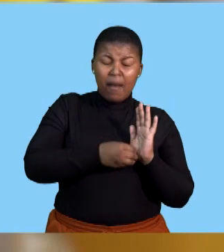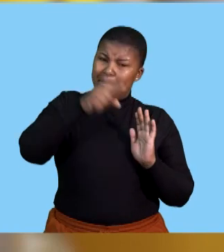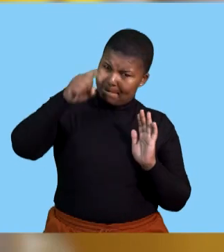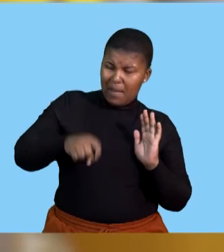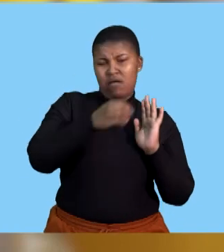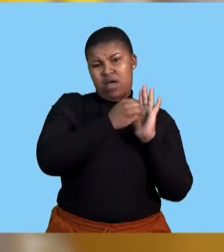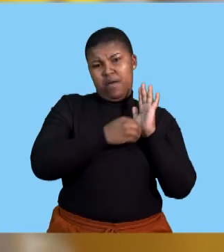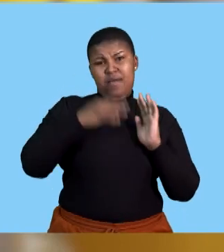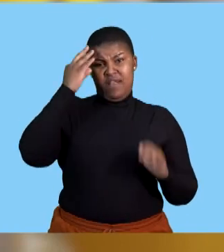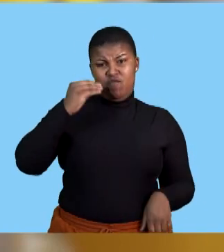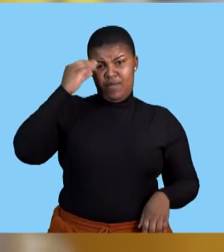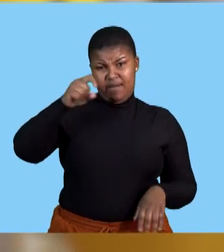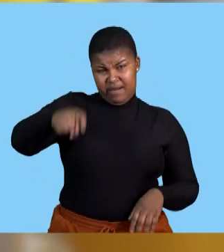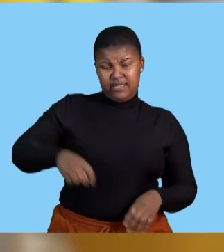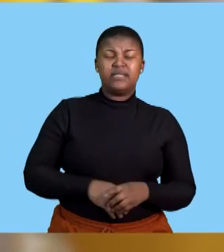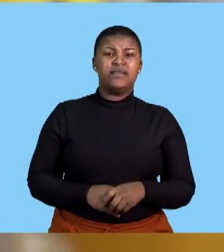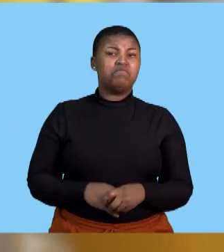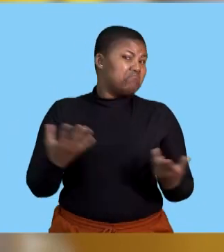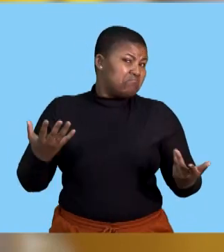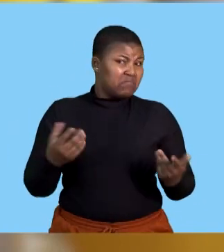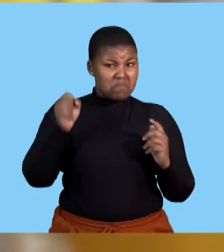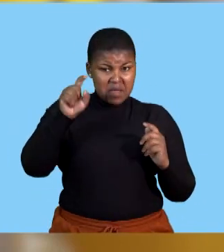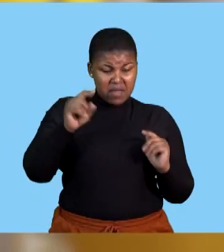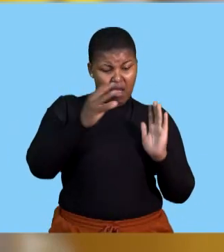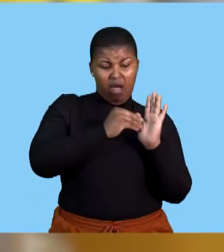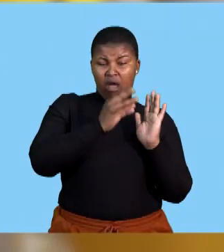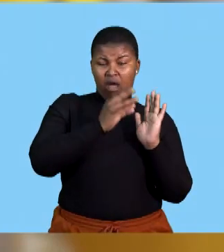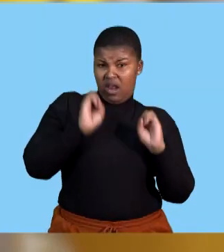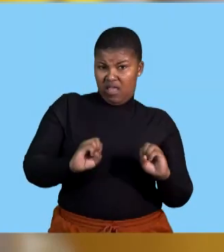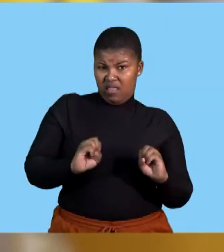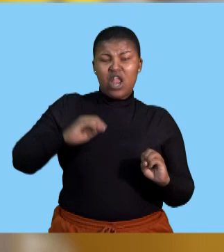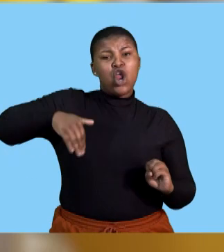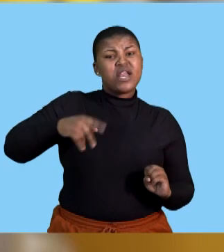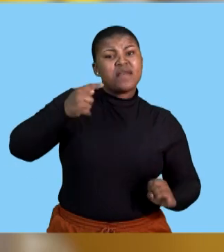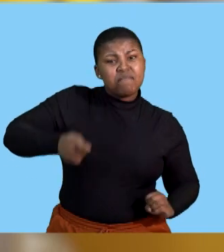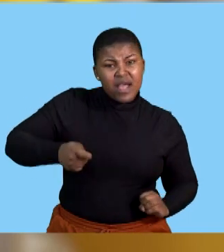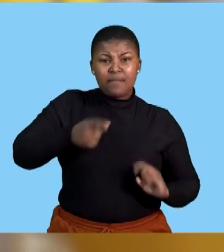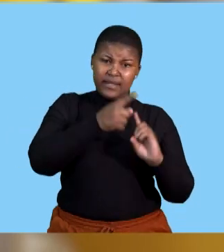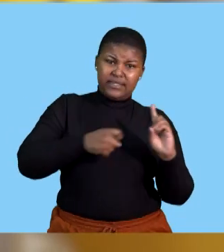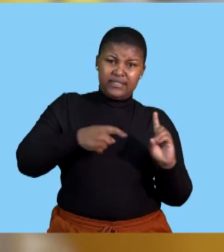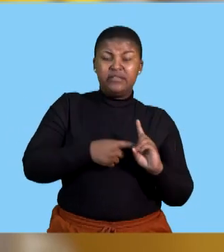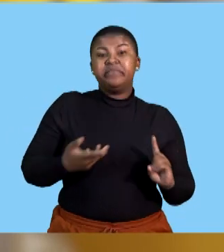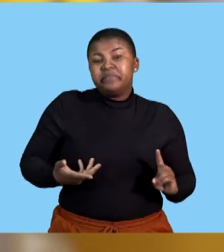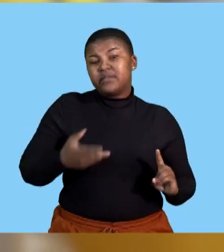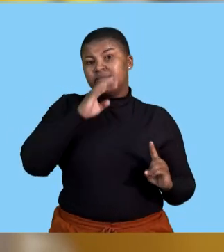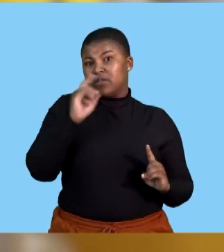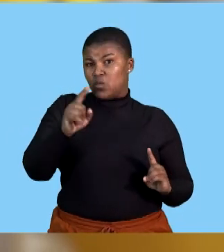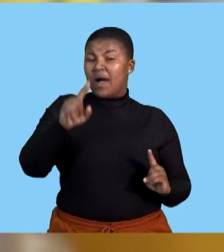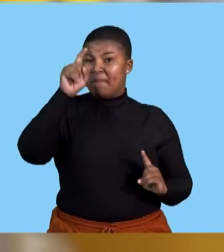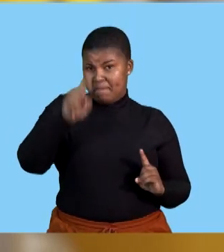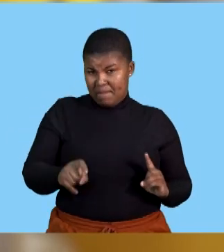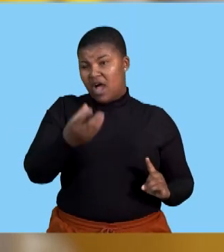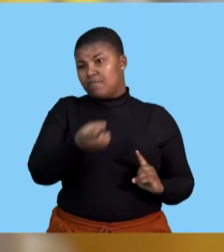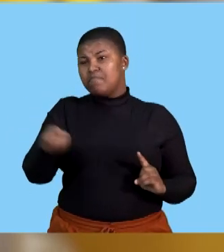We must record this information. So if this has not been recorded and we have not yet paid this employee, therefore